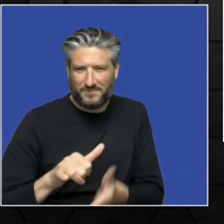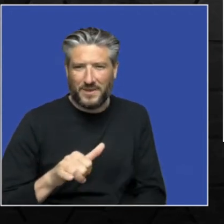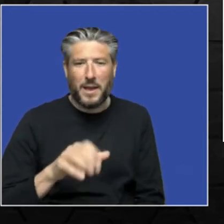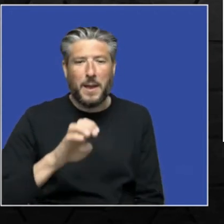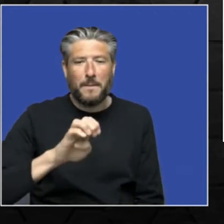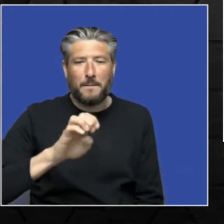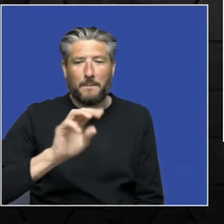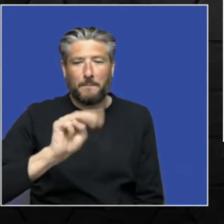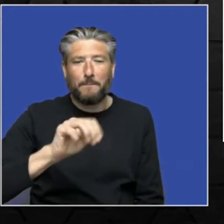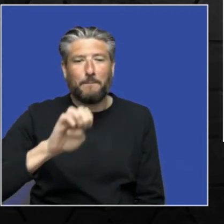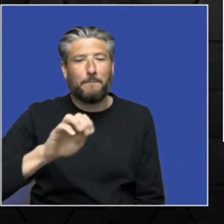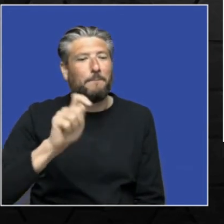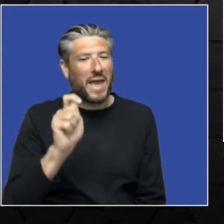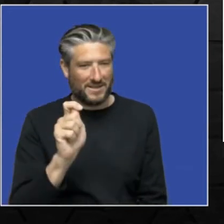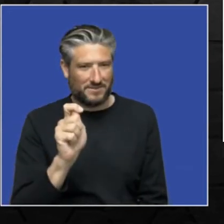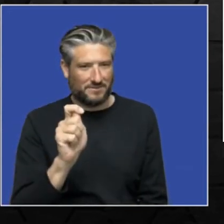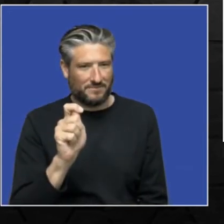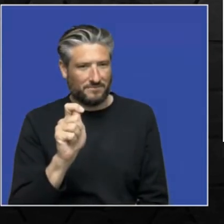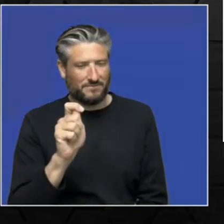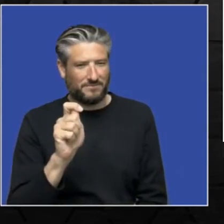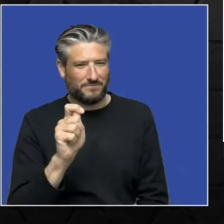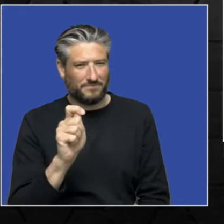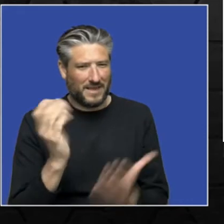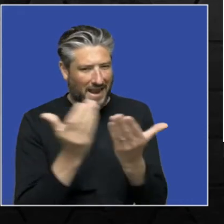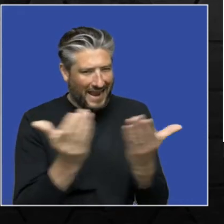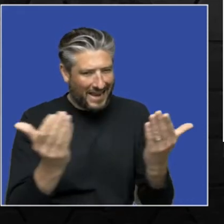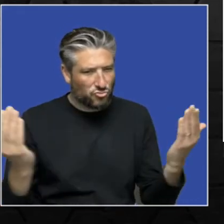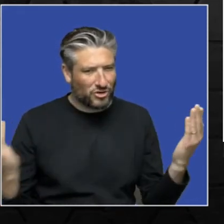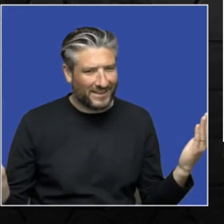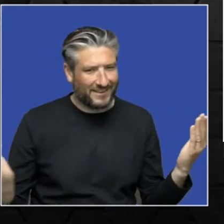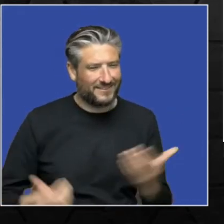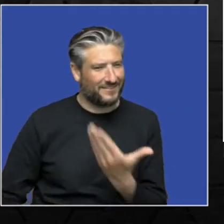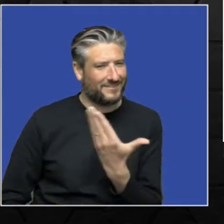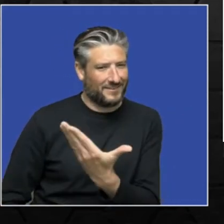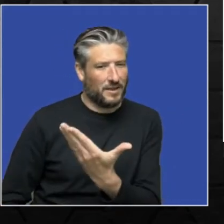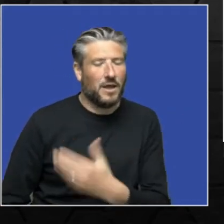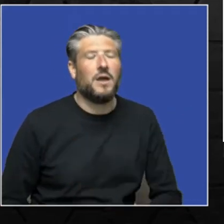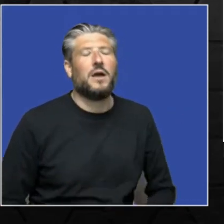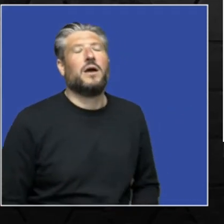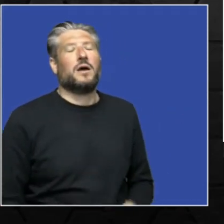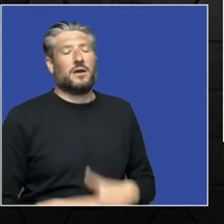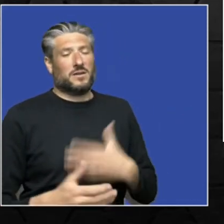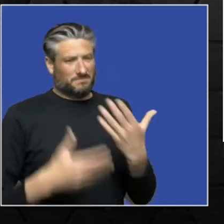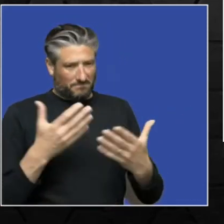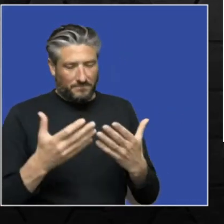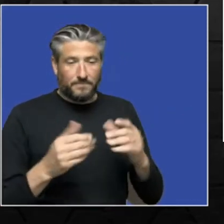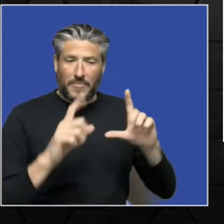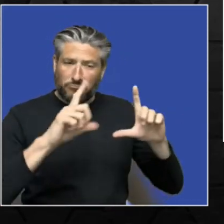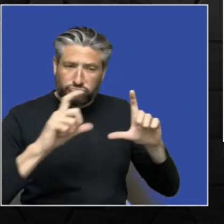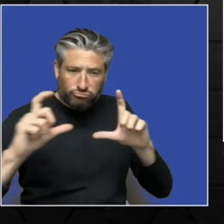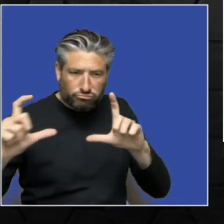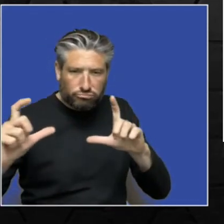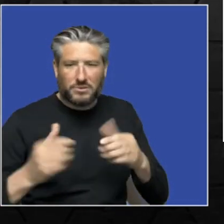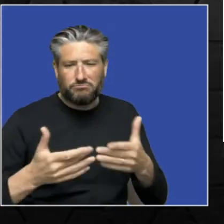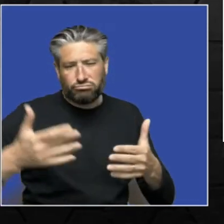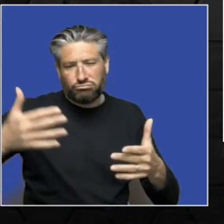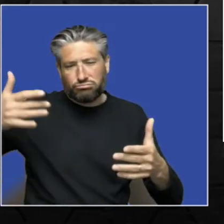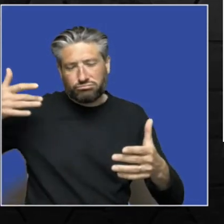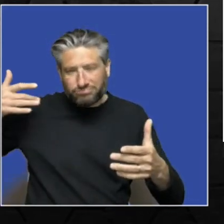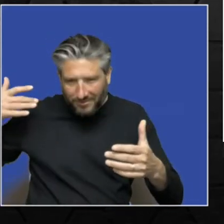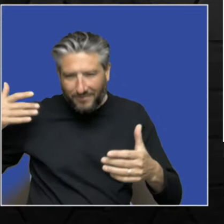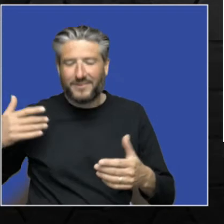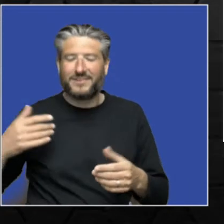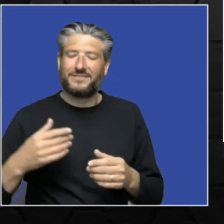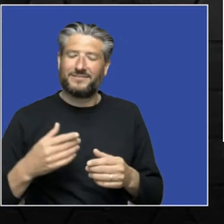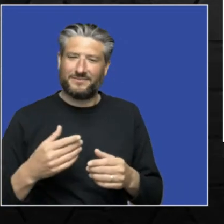images of antiques, paintings, museum artifacts which are displayed at the Met. Okay, so